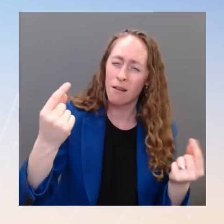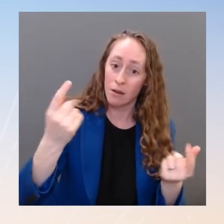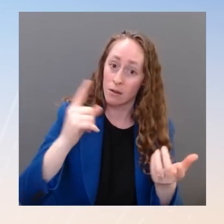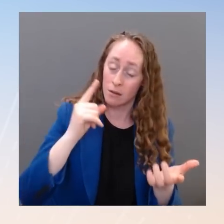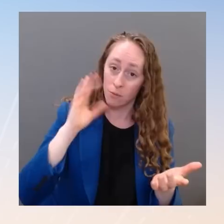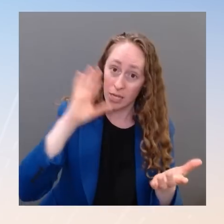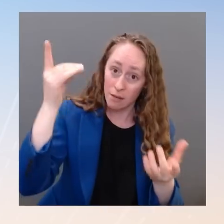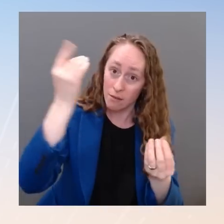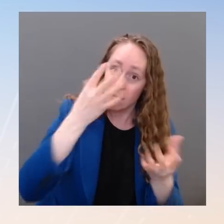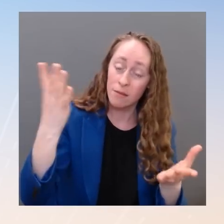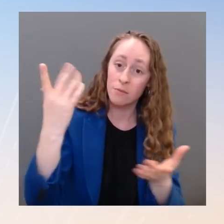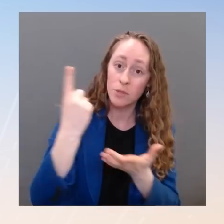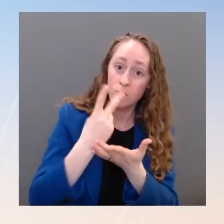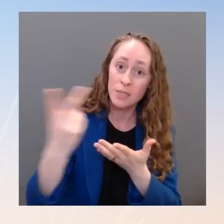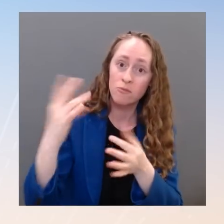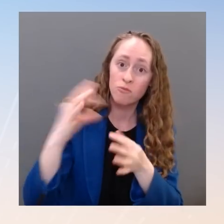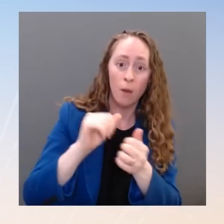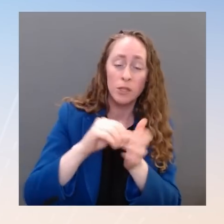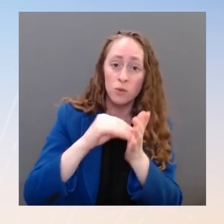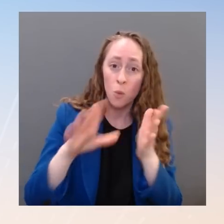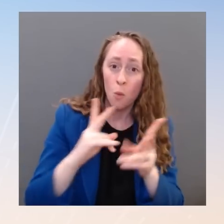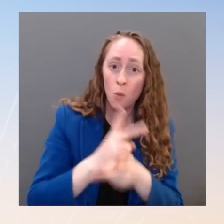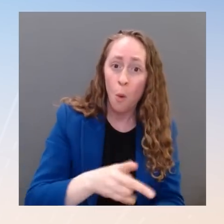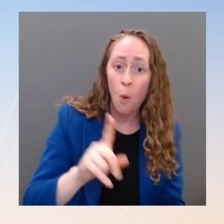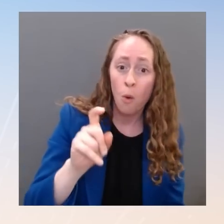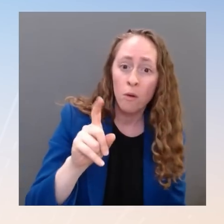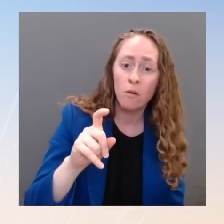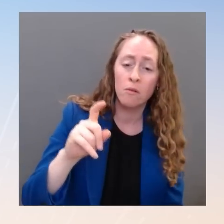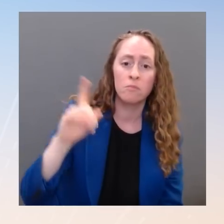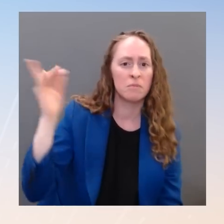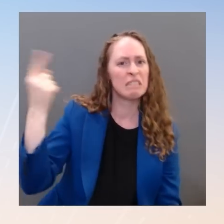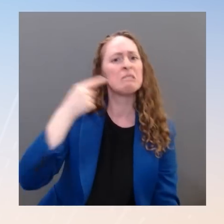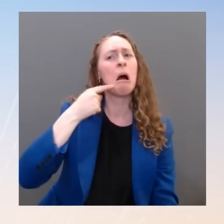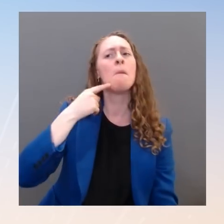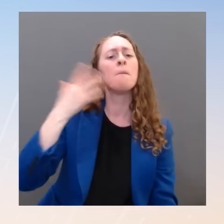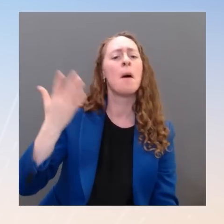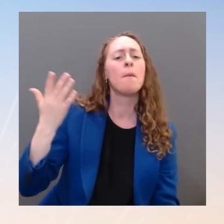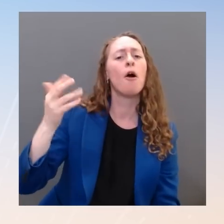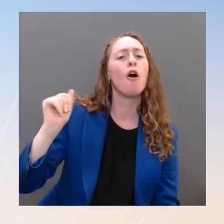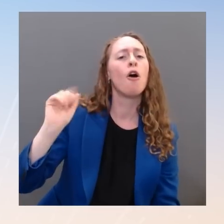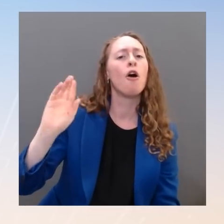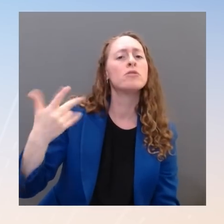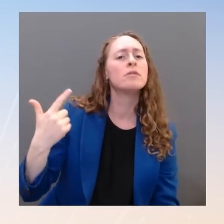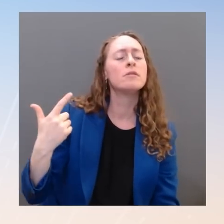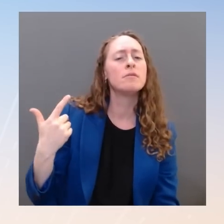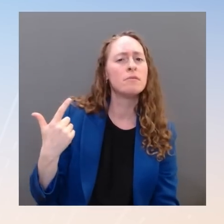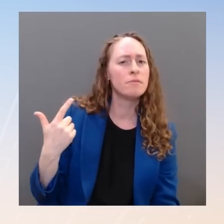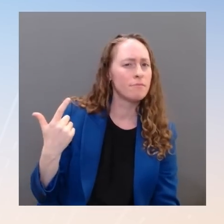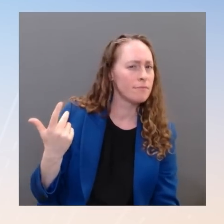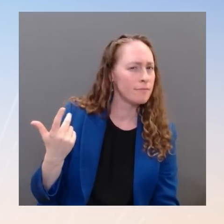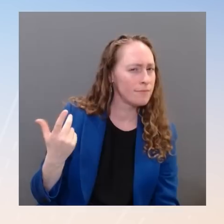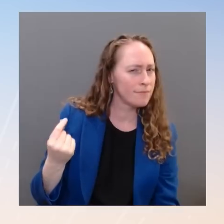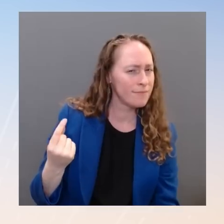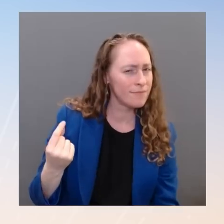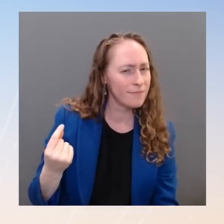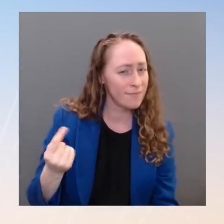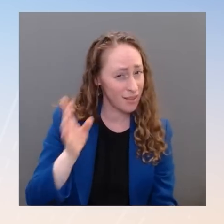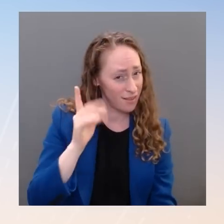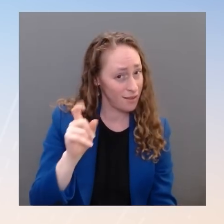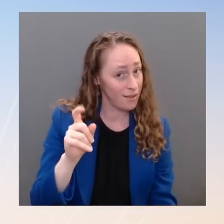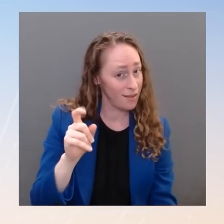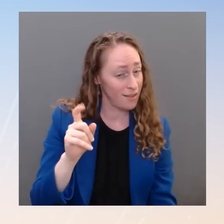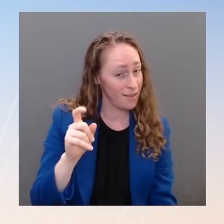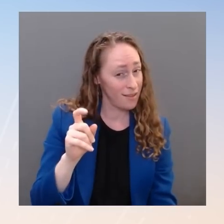summer. Realistically, can we expect to hear something from the president in the next few weeks on this? Stay tuned and we'll